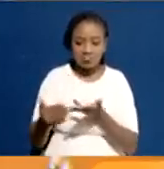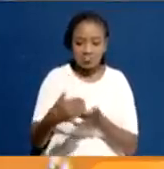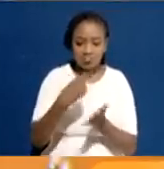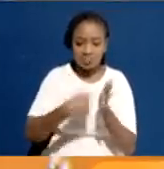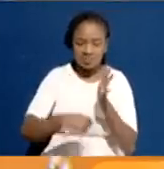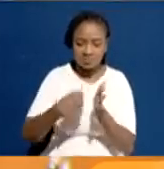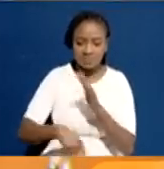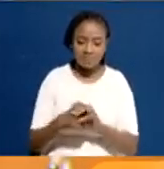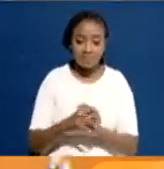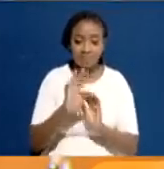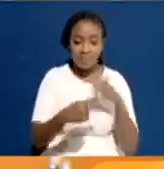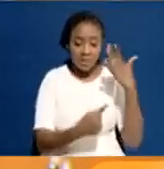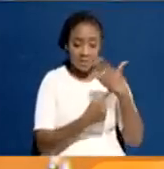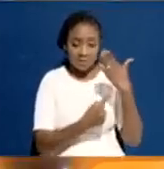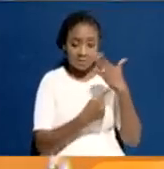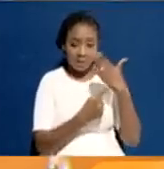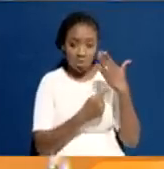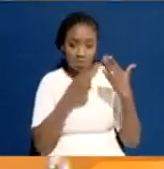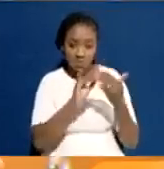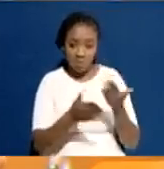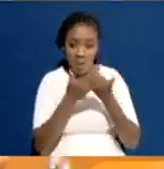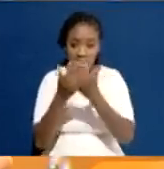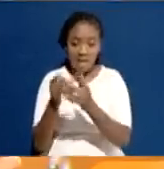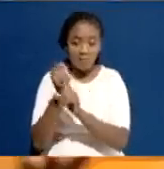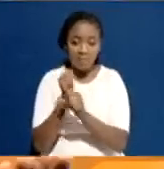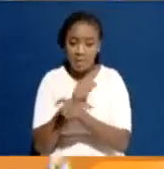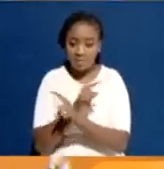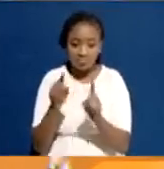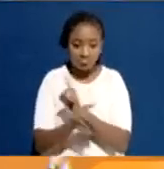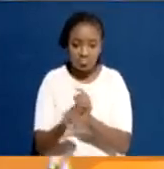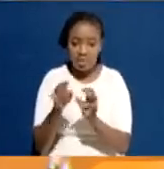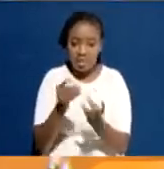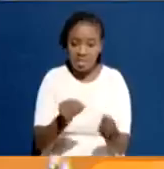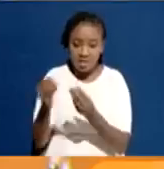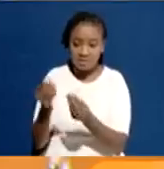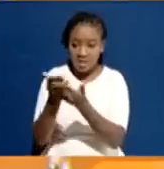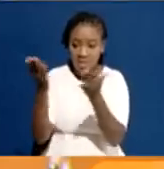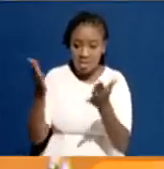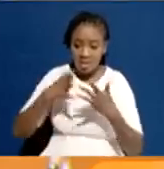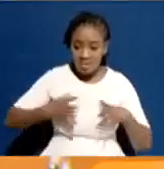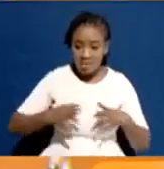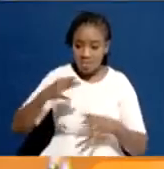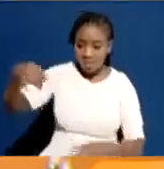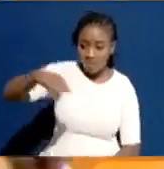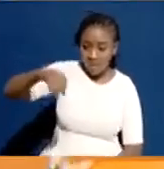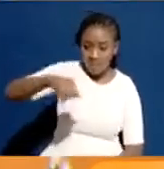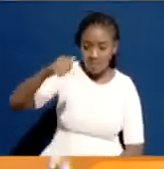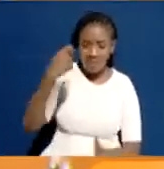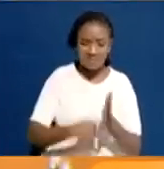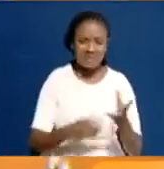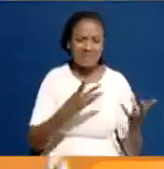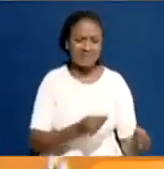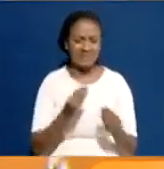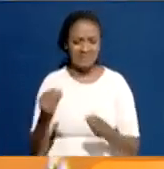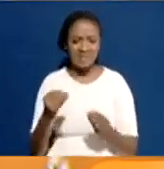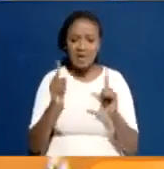Technology will make it easy for taxpayers to pay, and there wouldn't be